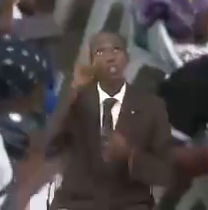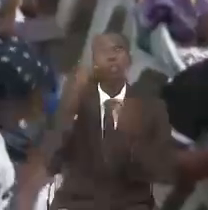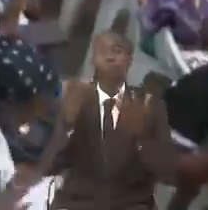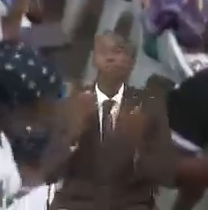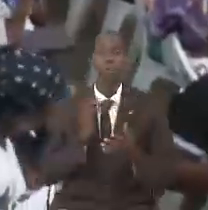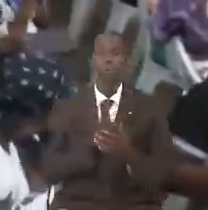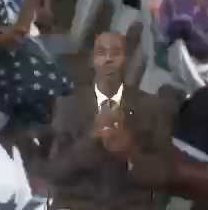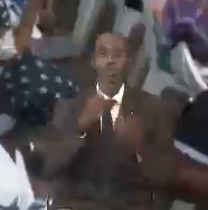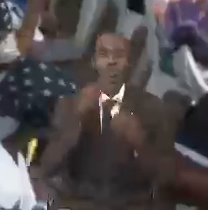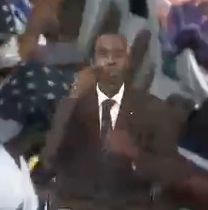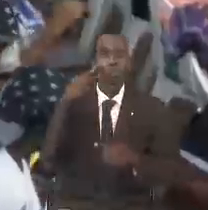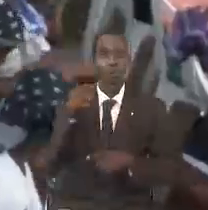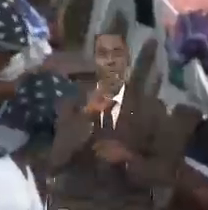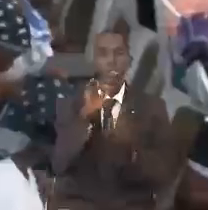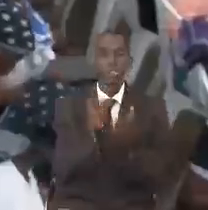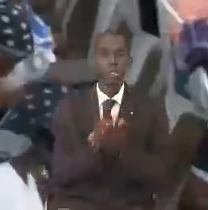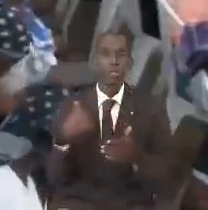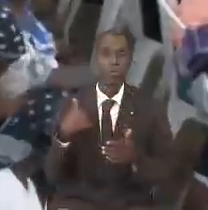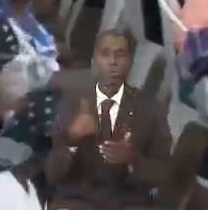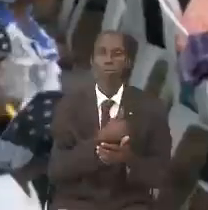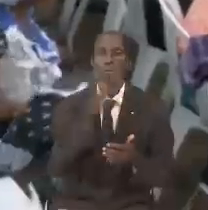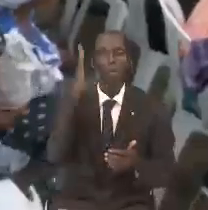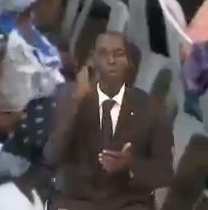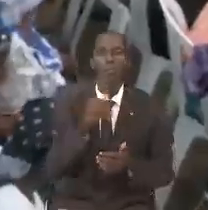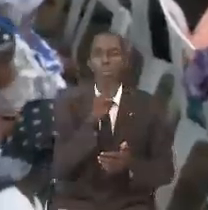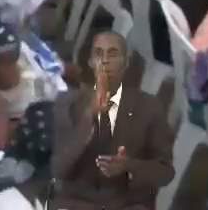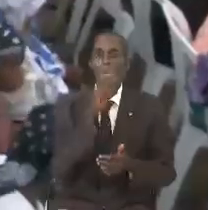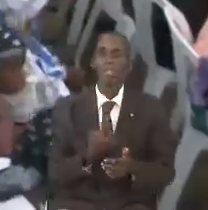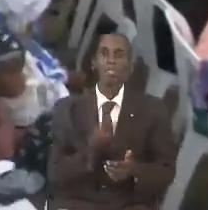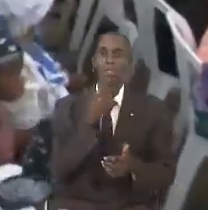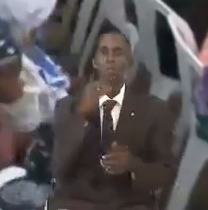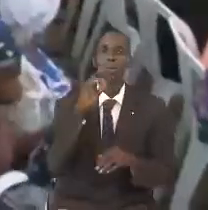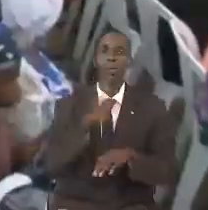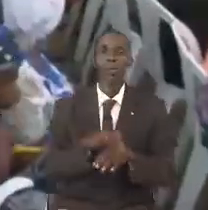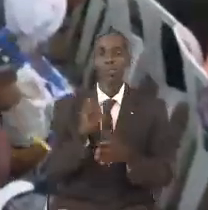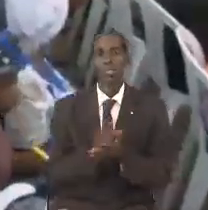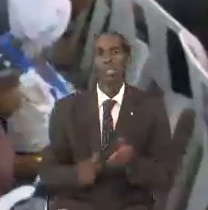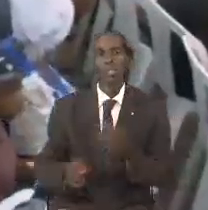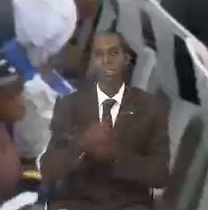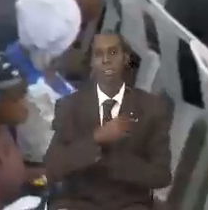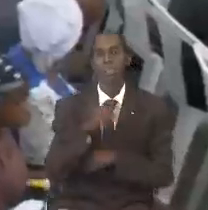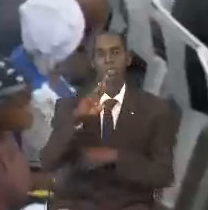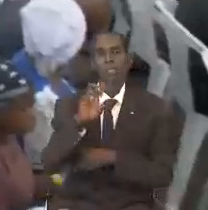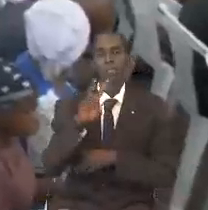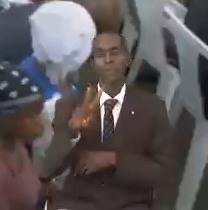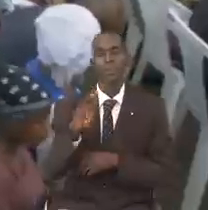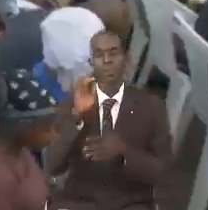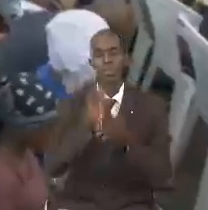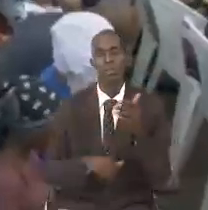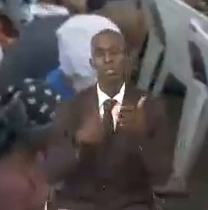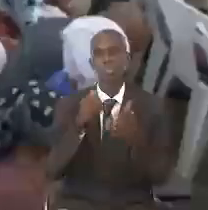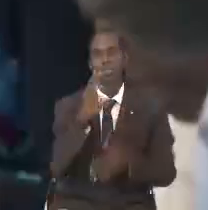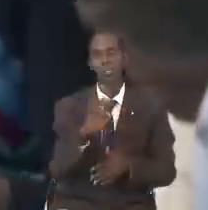that none of us will be disappointed on that day. Revelation 16:15,